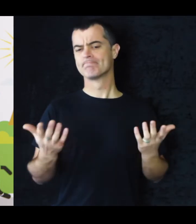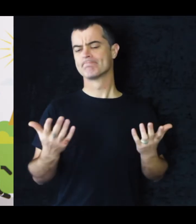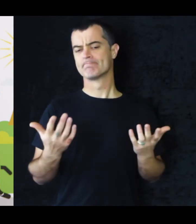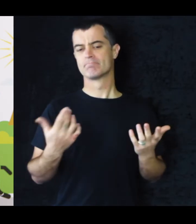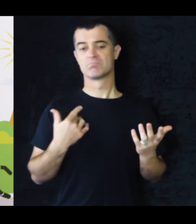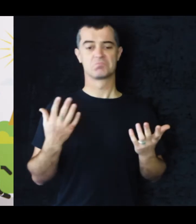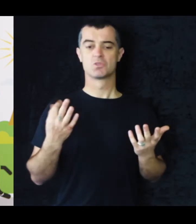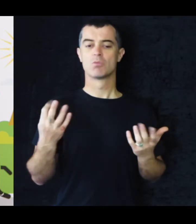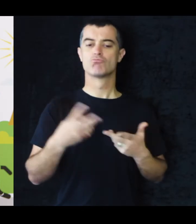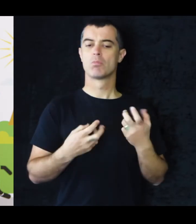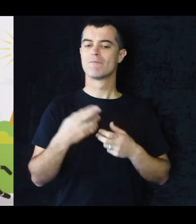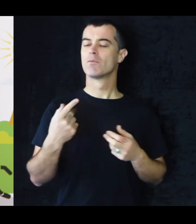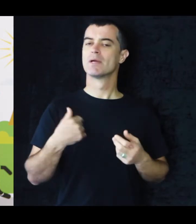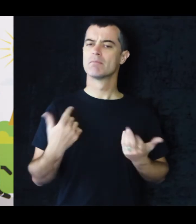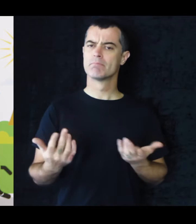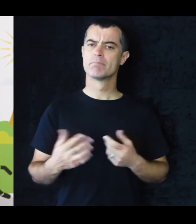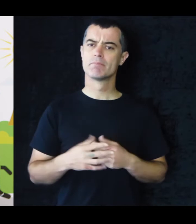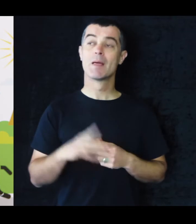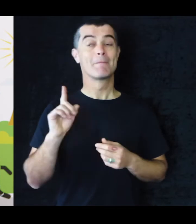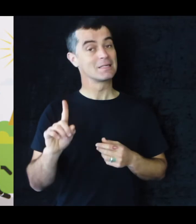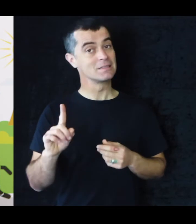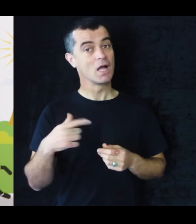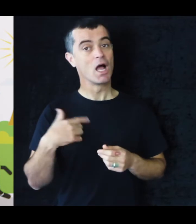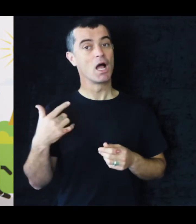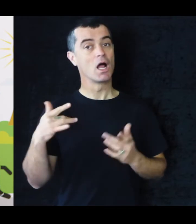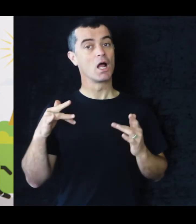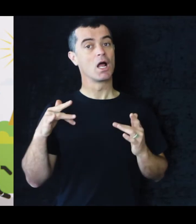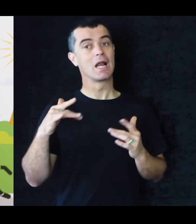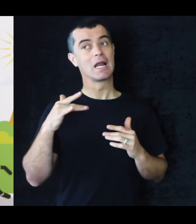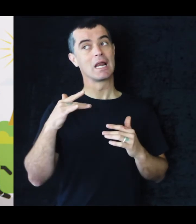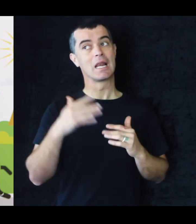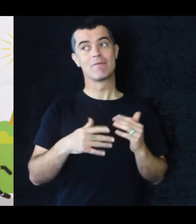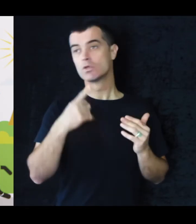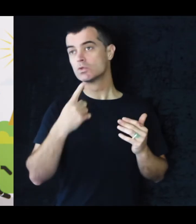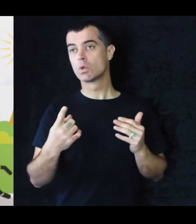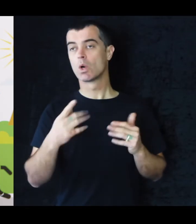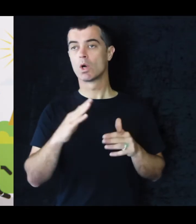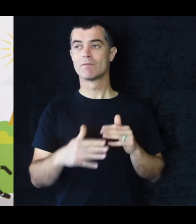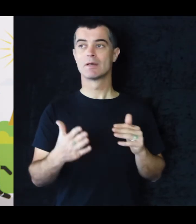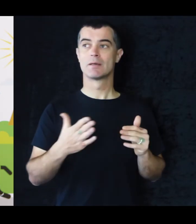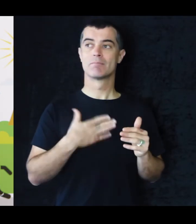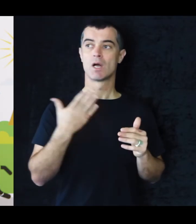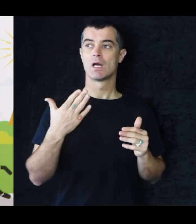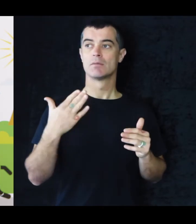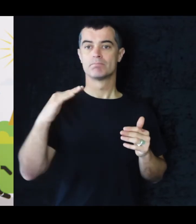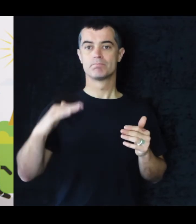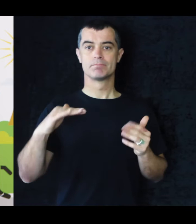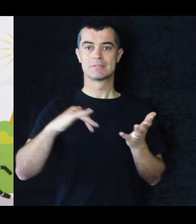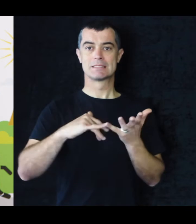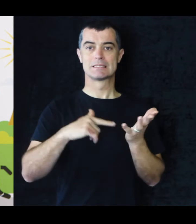It hasn't really been an issue for me. However, I haven't disclosed anything about my